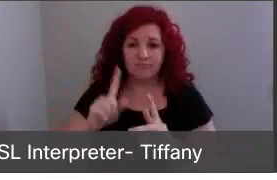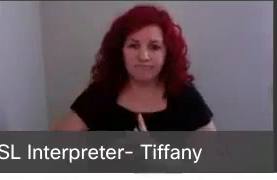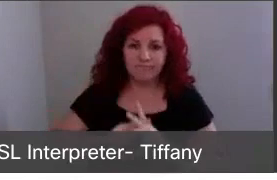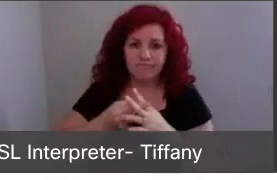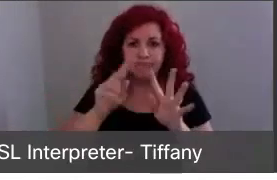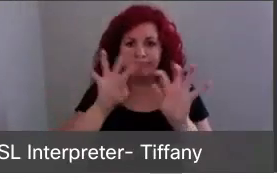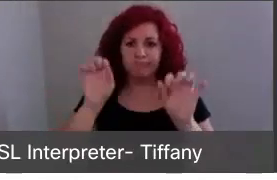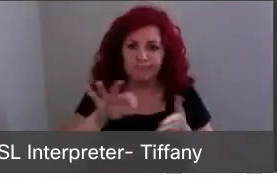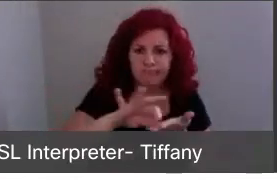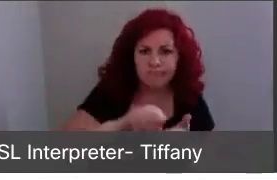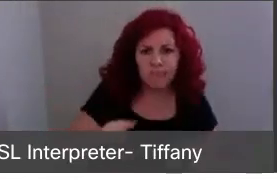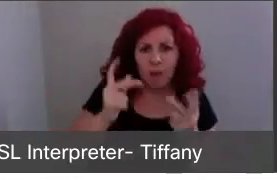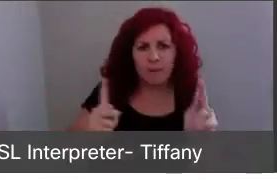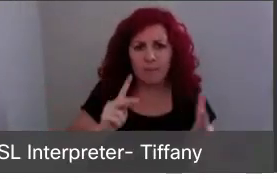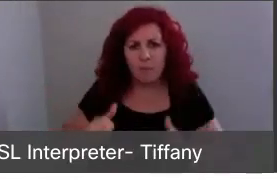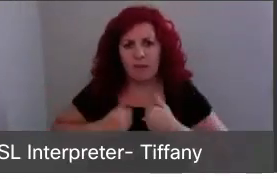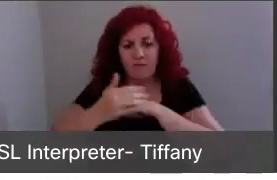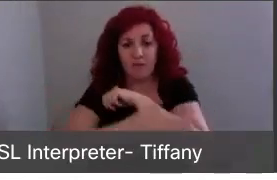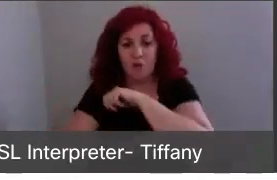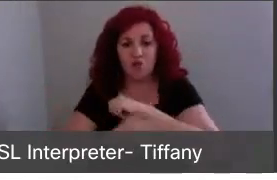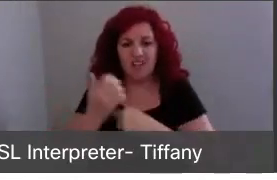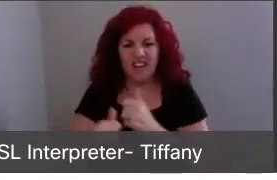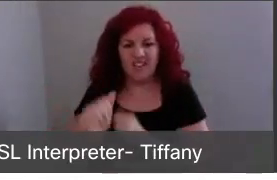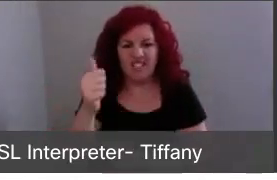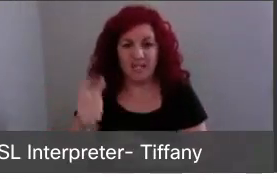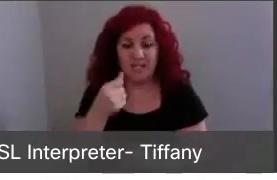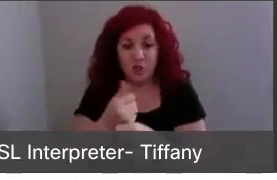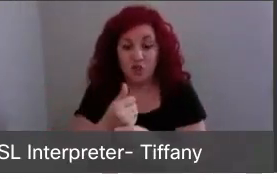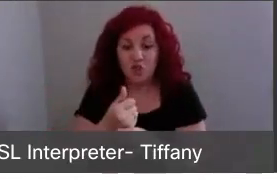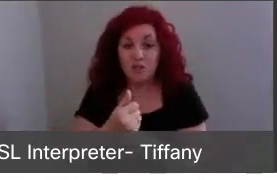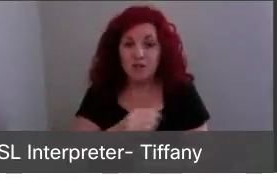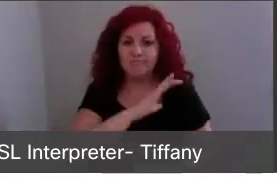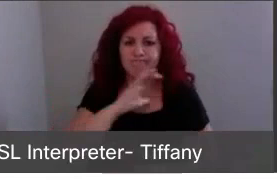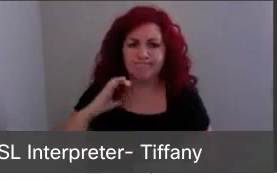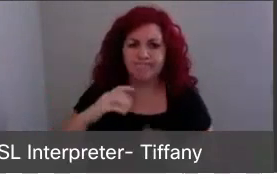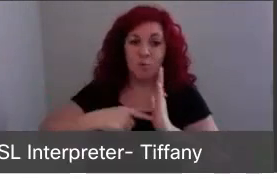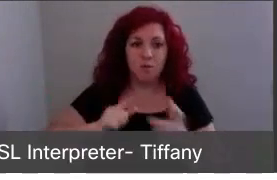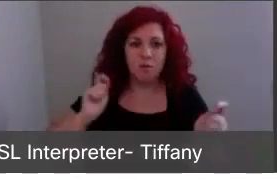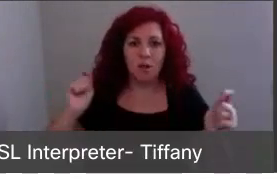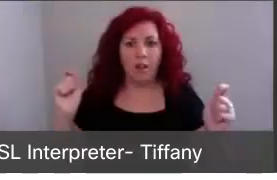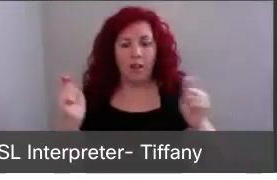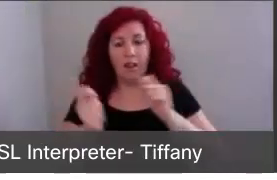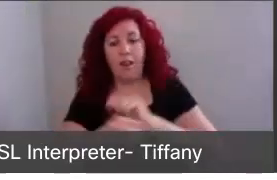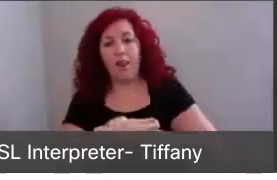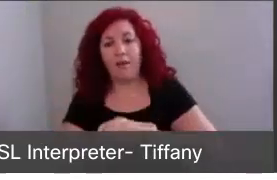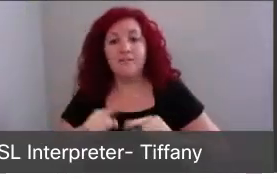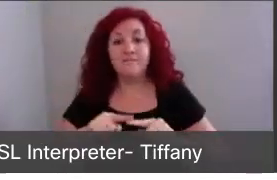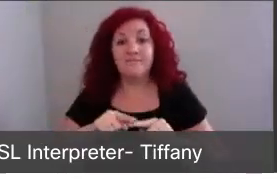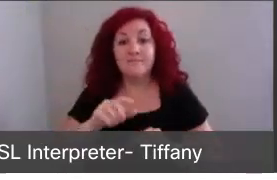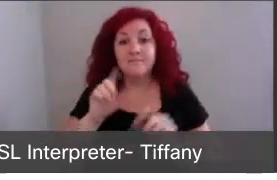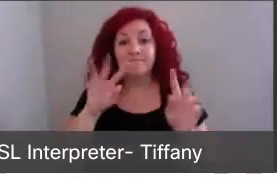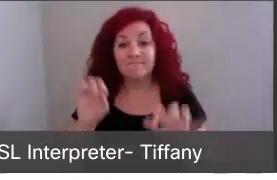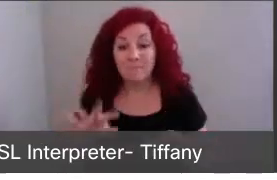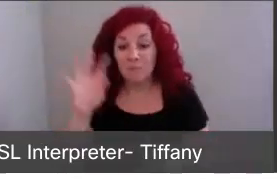of the whole country every 10 years. Congressional representation is changed every 10 years based on that census. The federal government